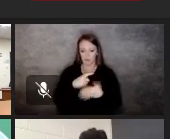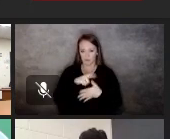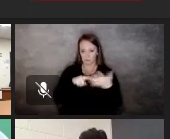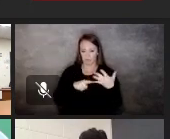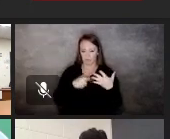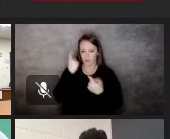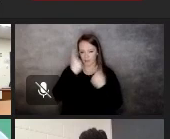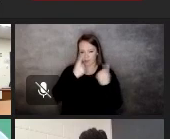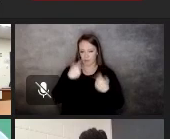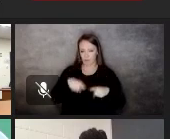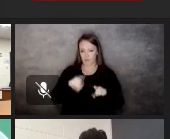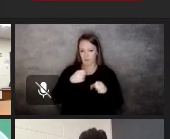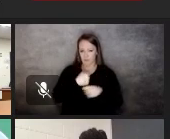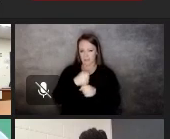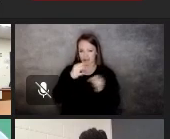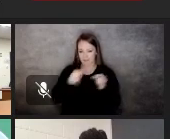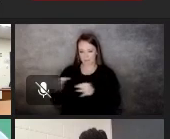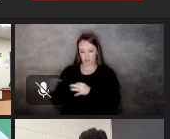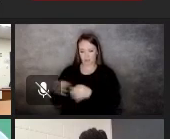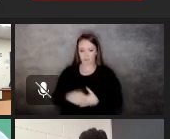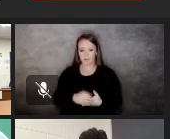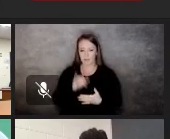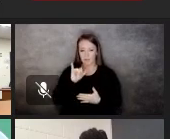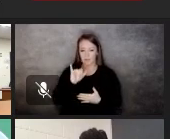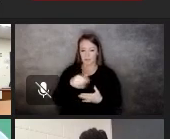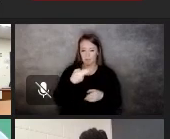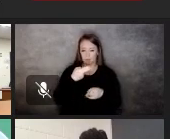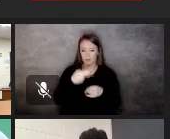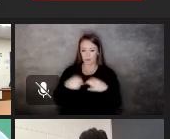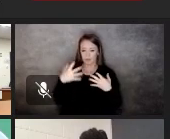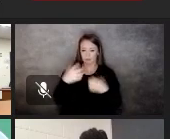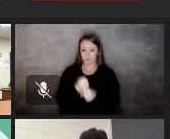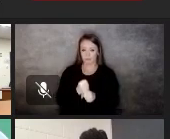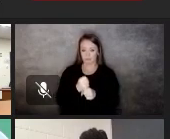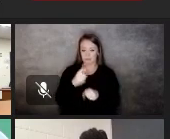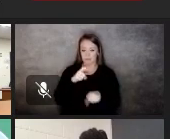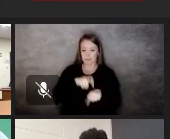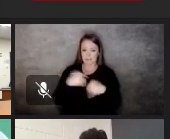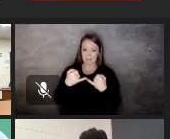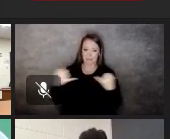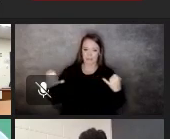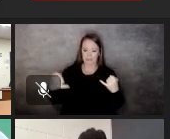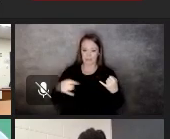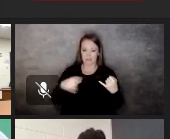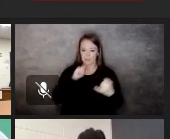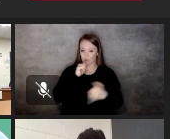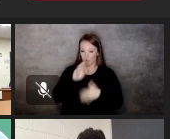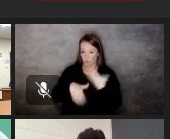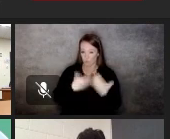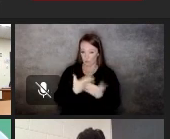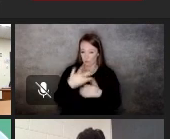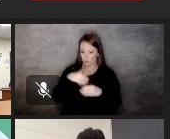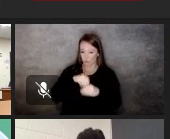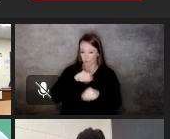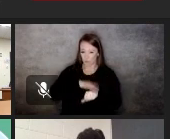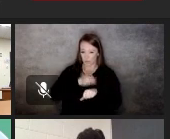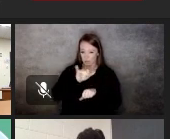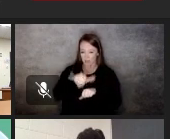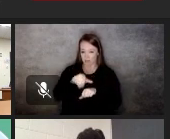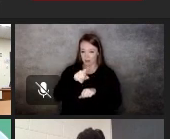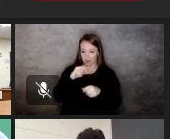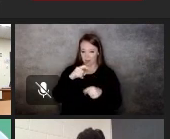So this is a kind of a shortened timeline. Not all of the content areas are included on this timeline. You can